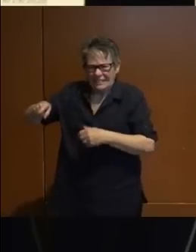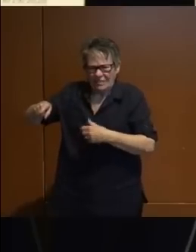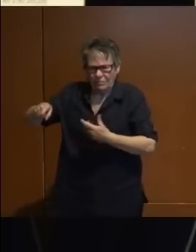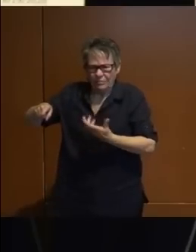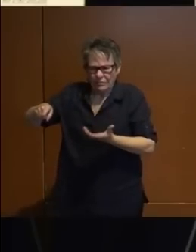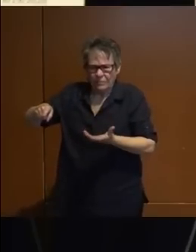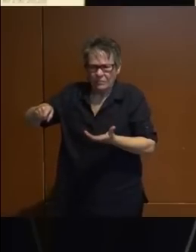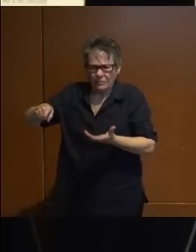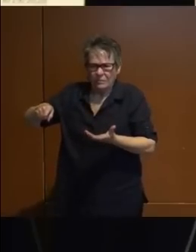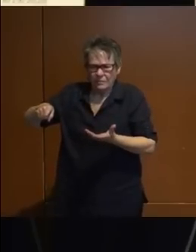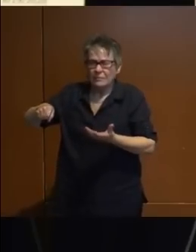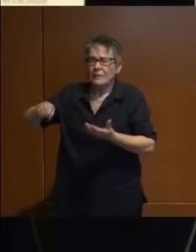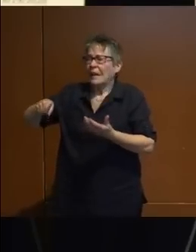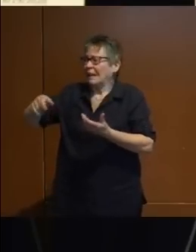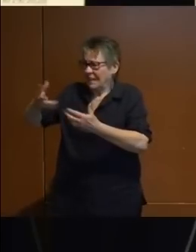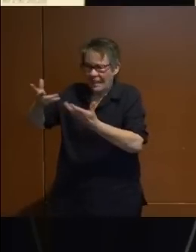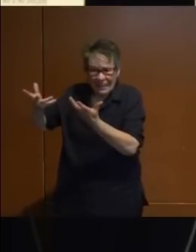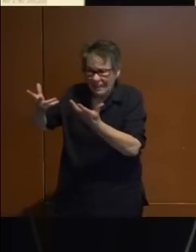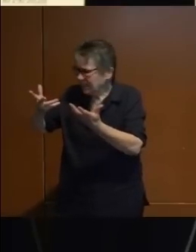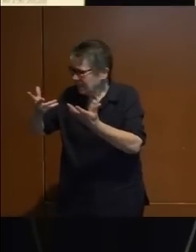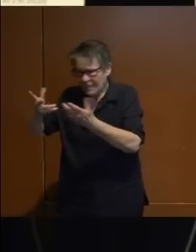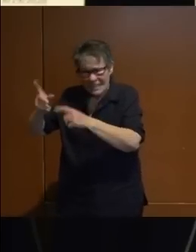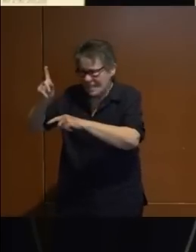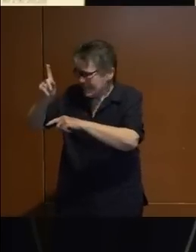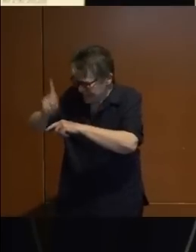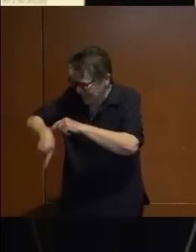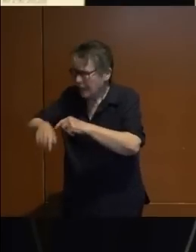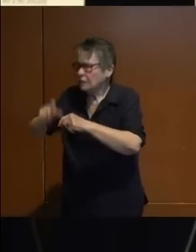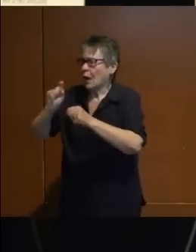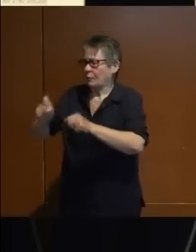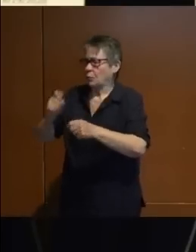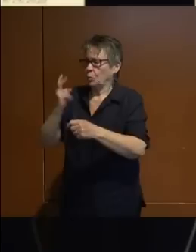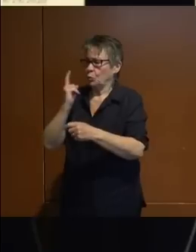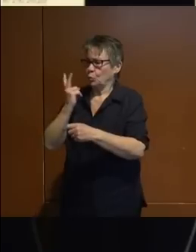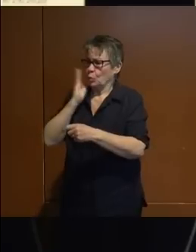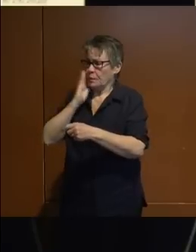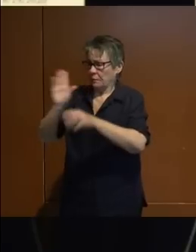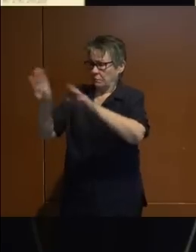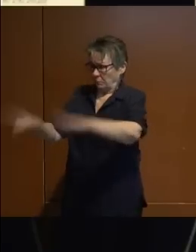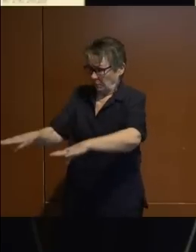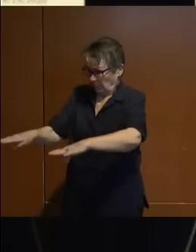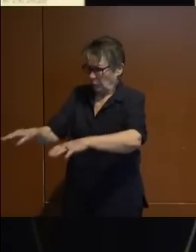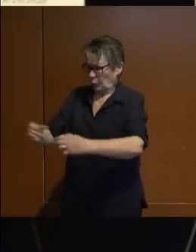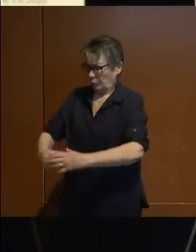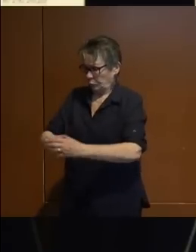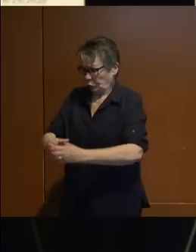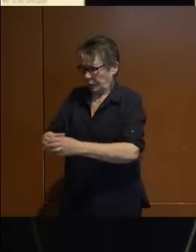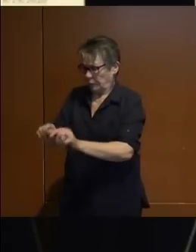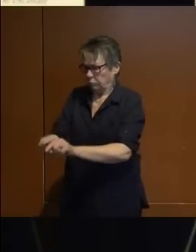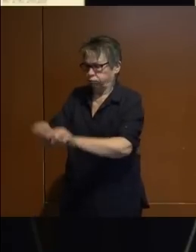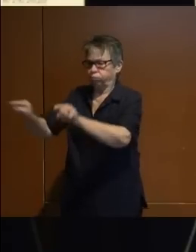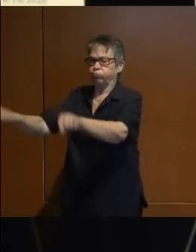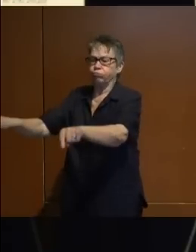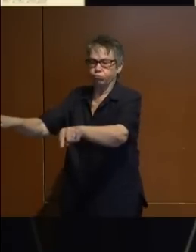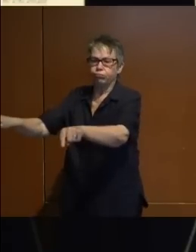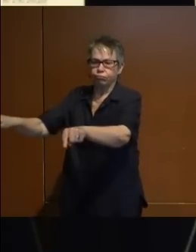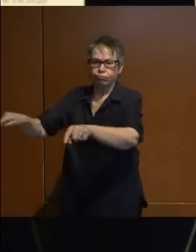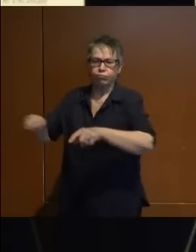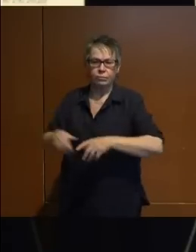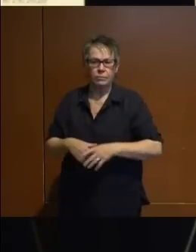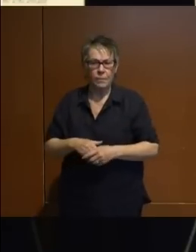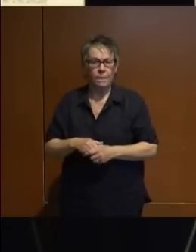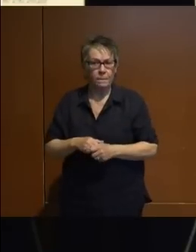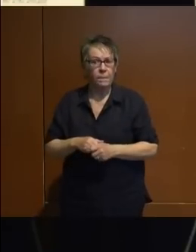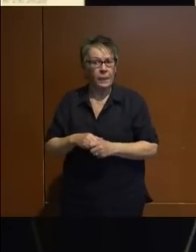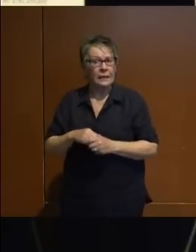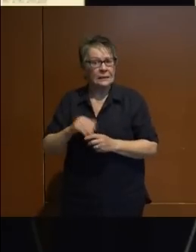Obviously, there has to be some training. That's why we're bringing the team up to speak directly to our physicians. They sent